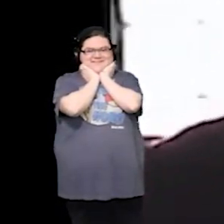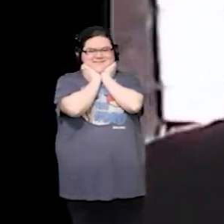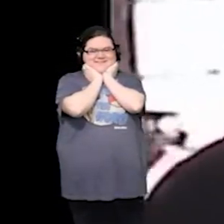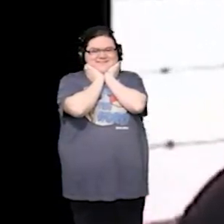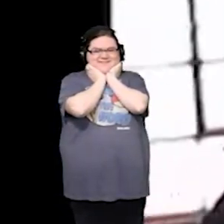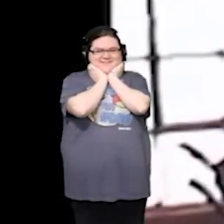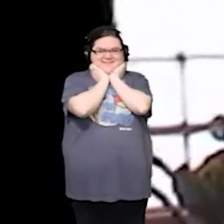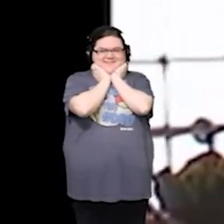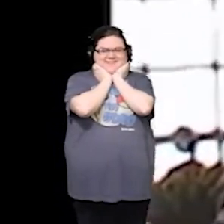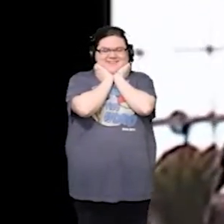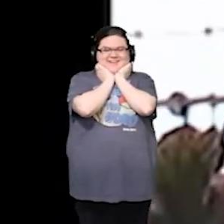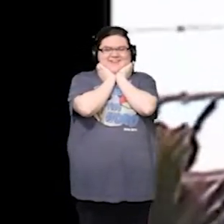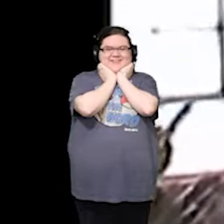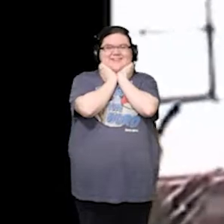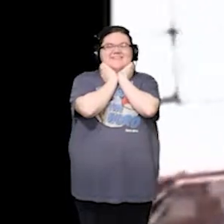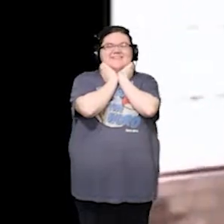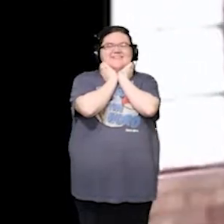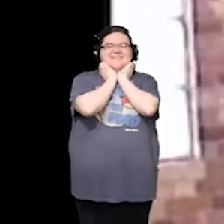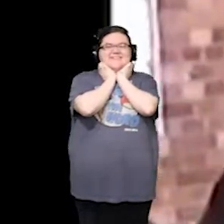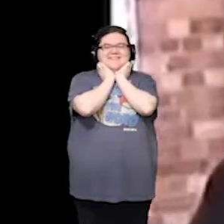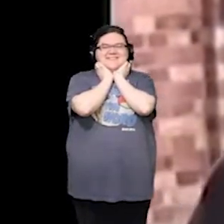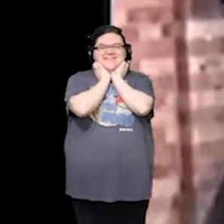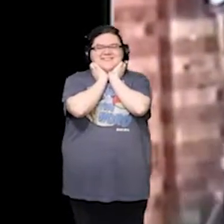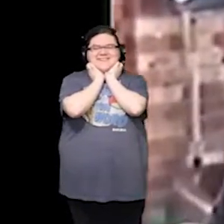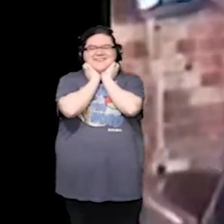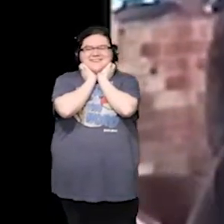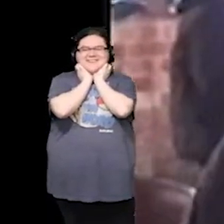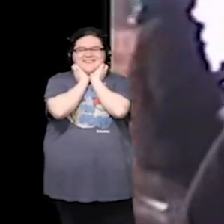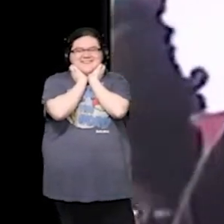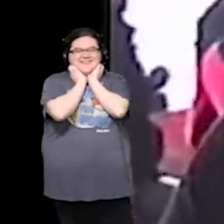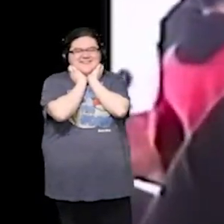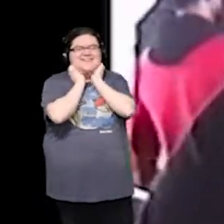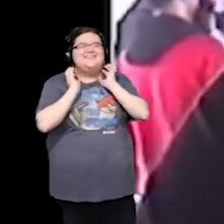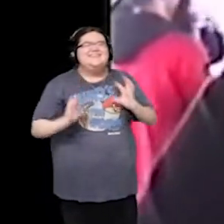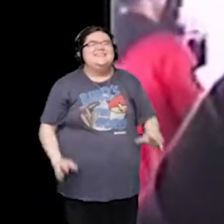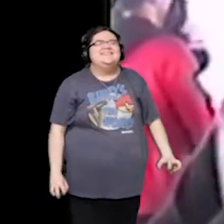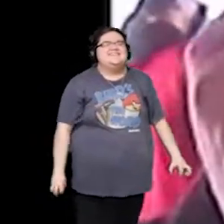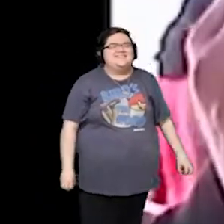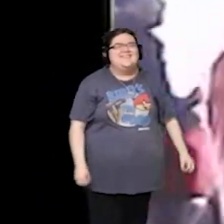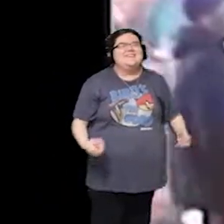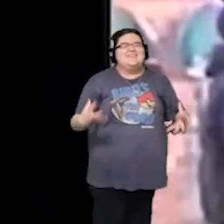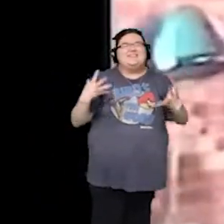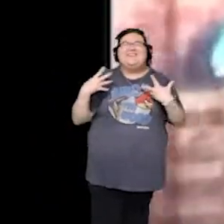I overheard some things. Oh no. And suddenly I don't feel so comfortable about everything in life right now.